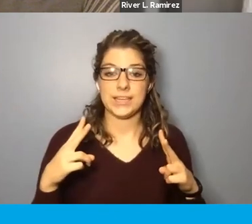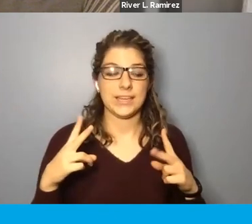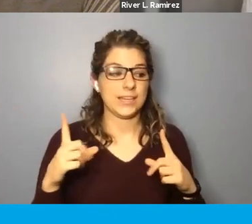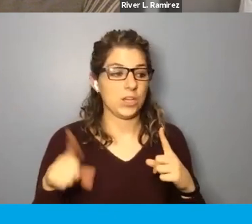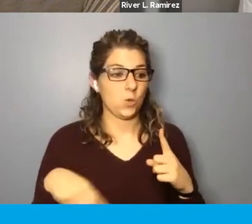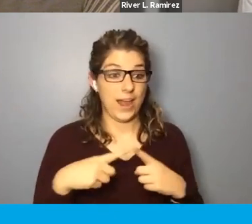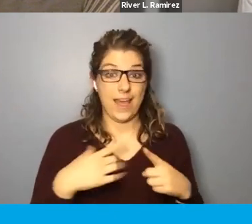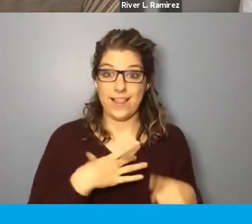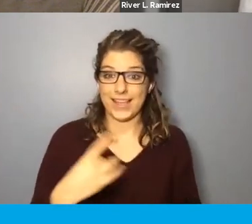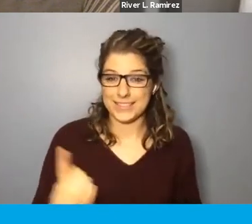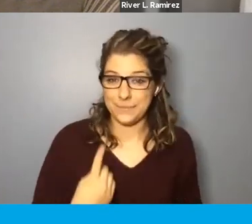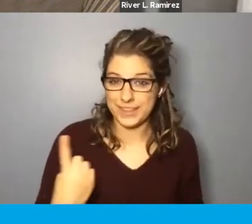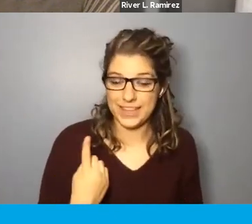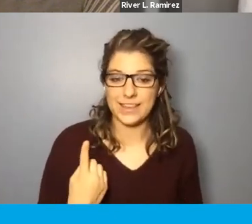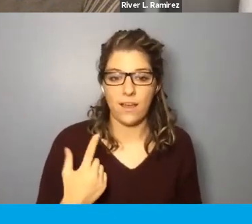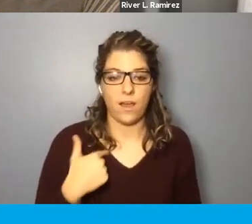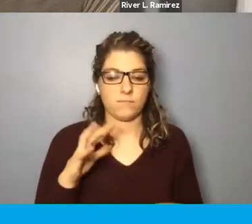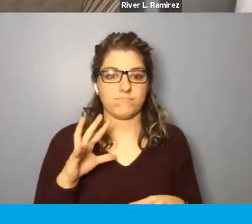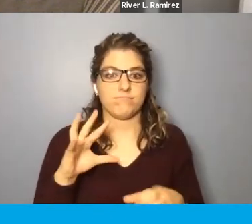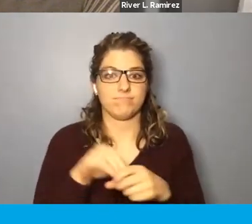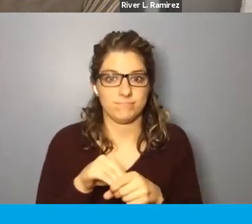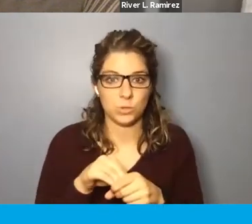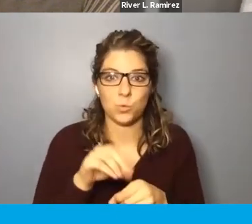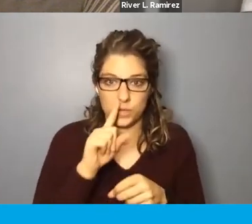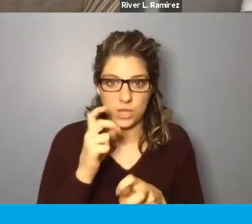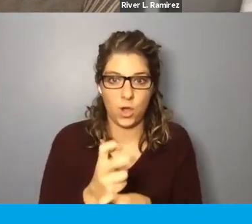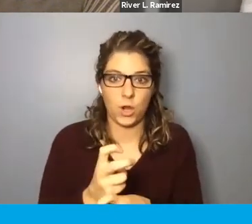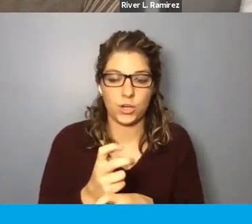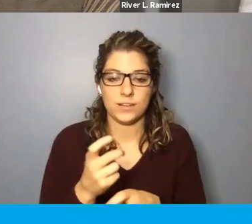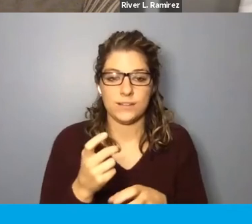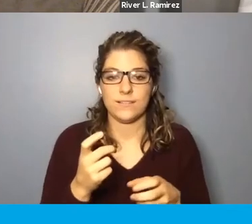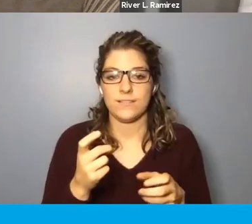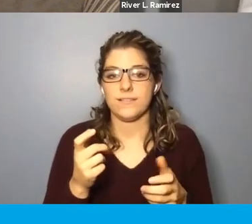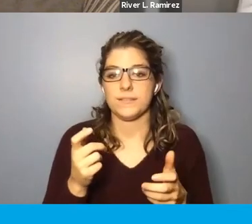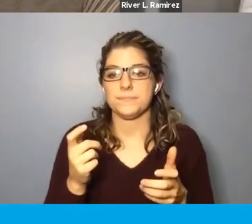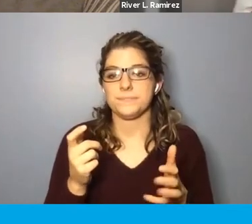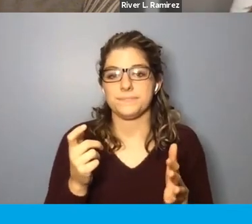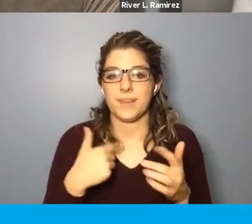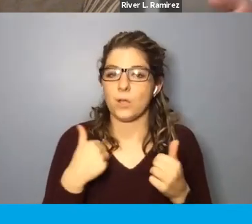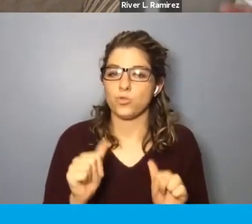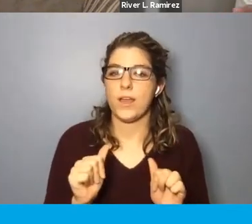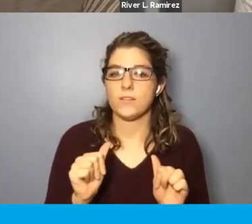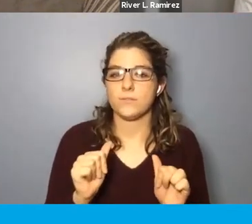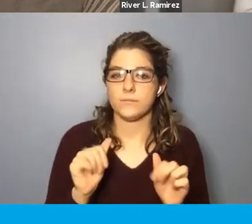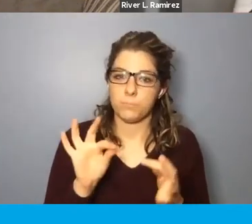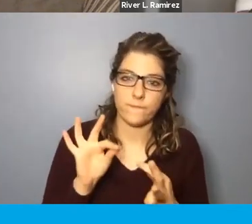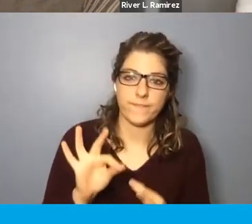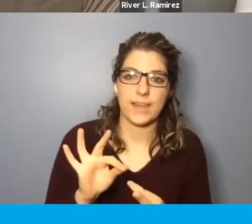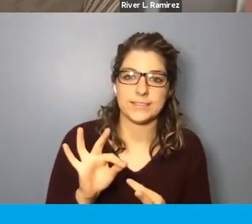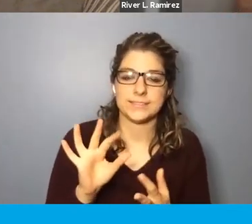when I like something, I go in really hard. Like I try to perfect